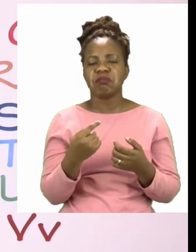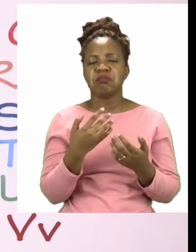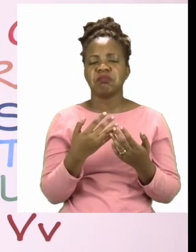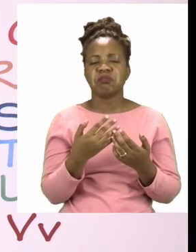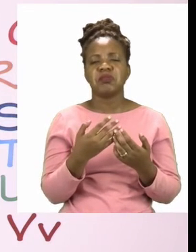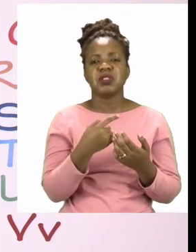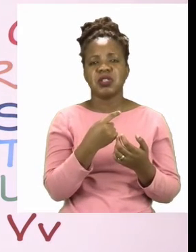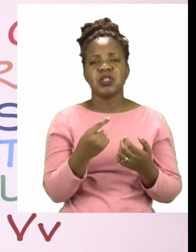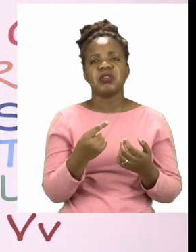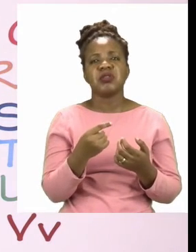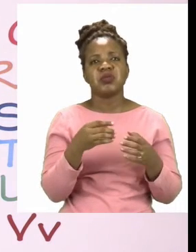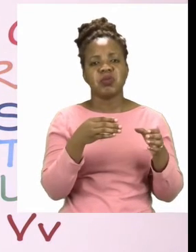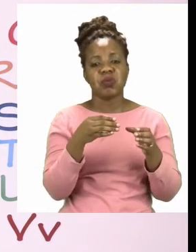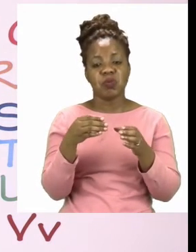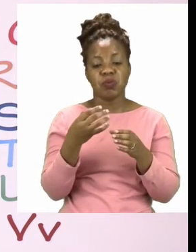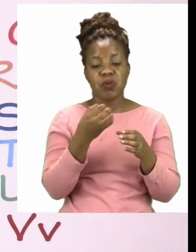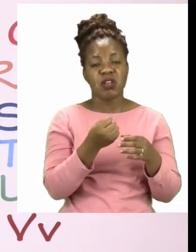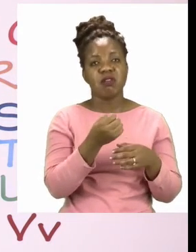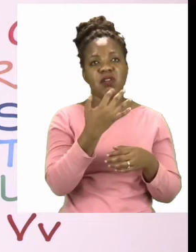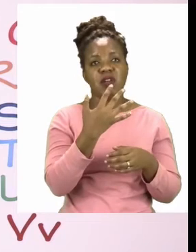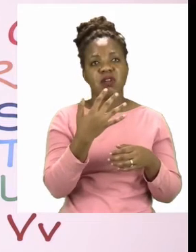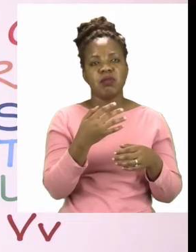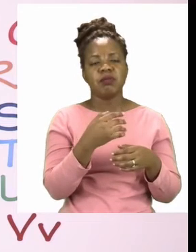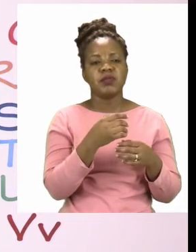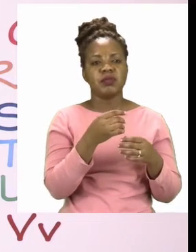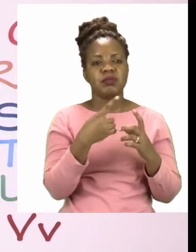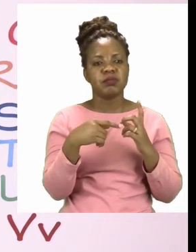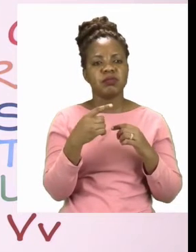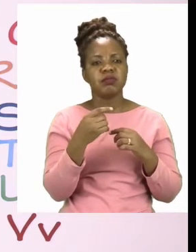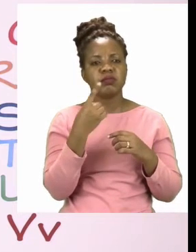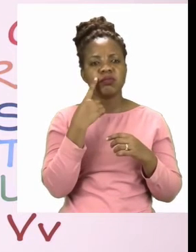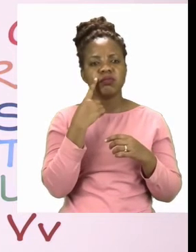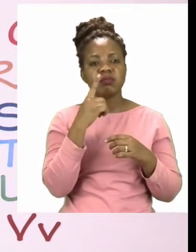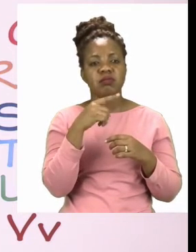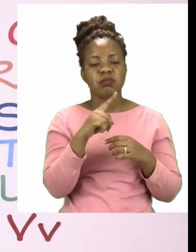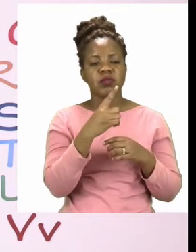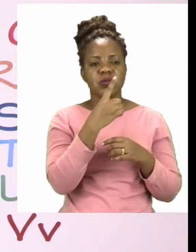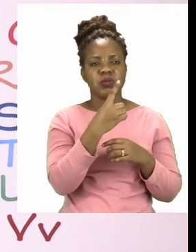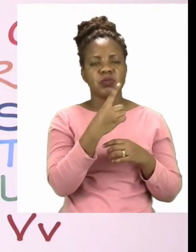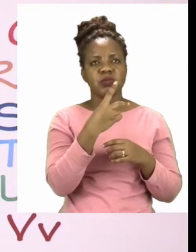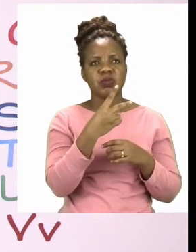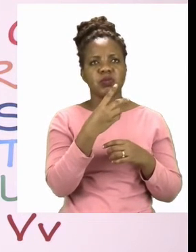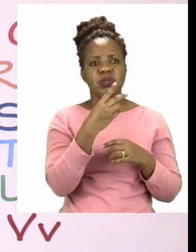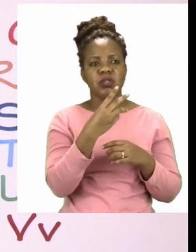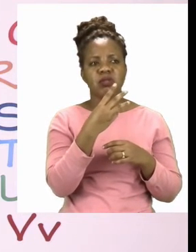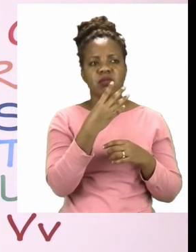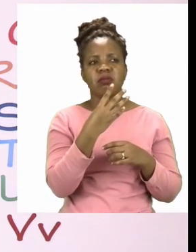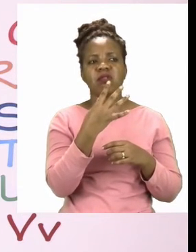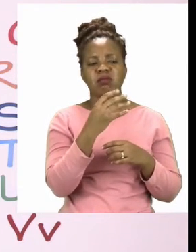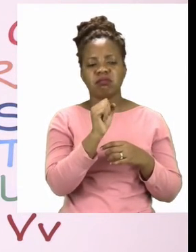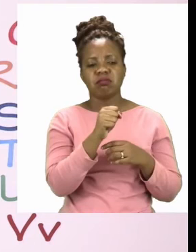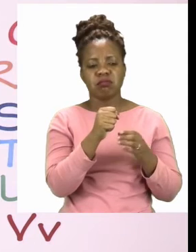sure, let's count. 1, 2, 3, 4, 5. This one has 5.